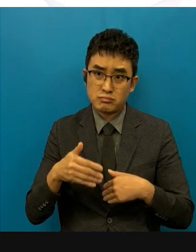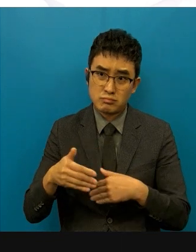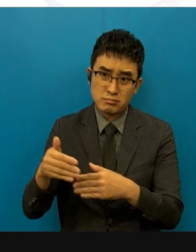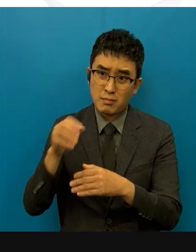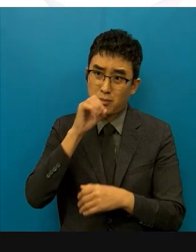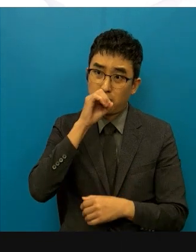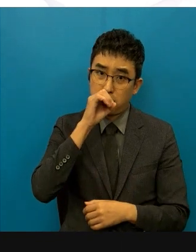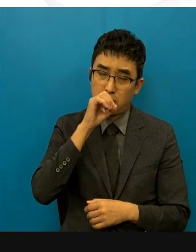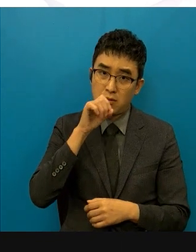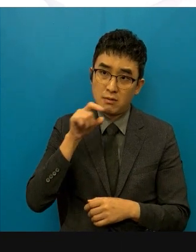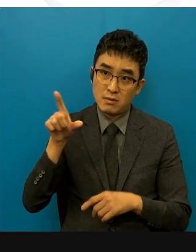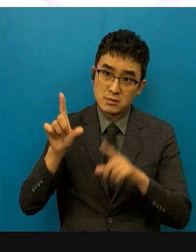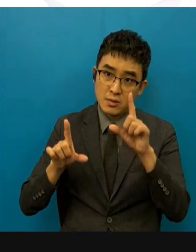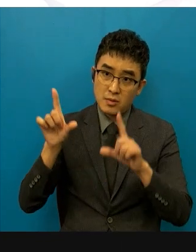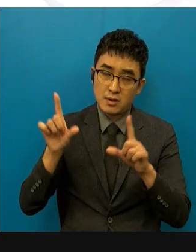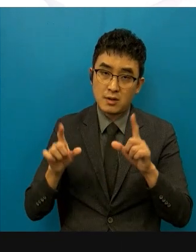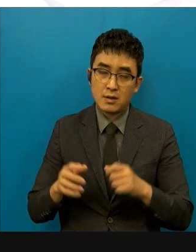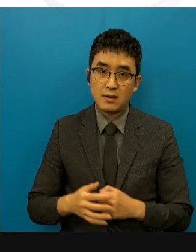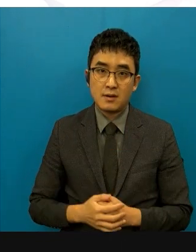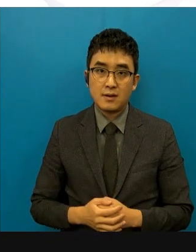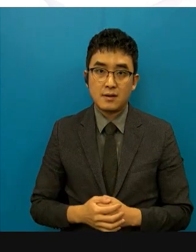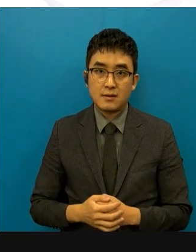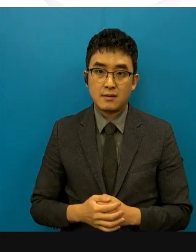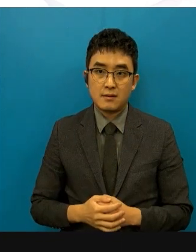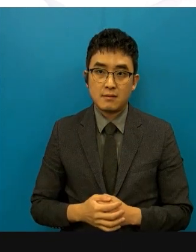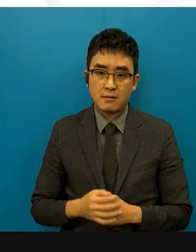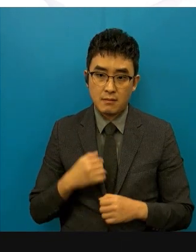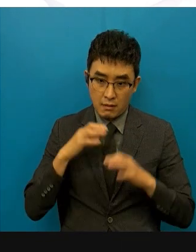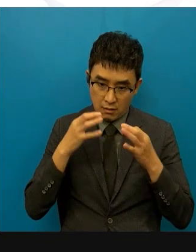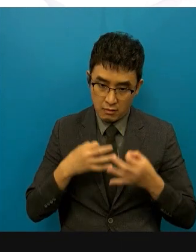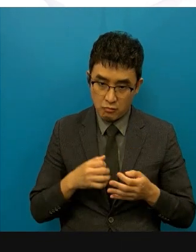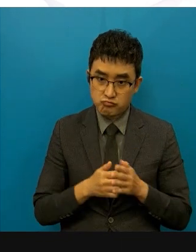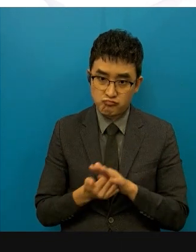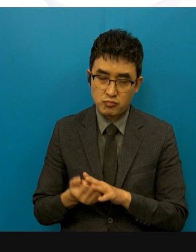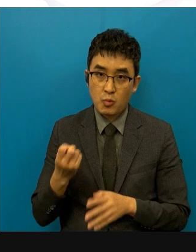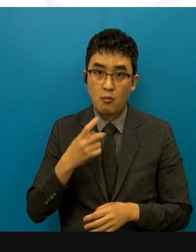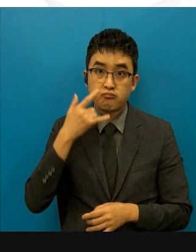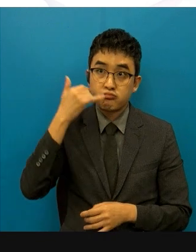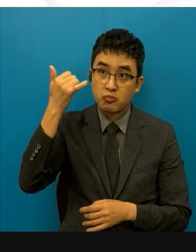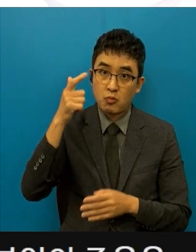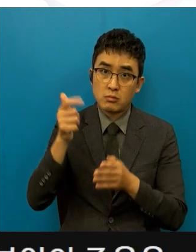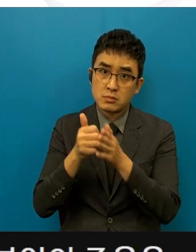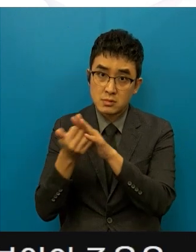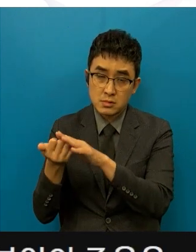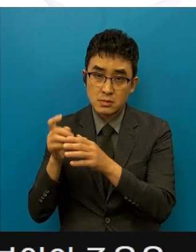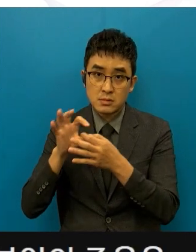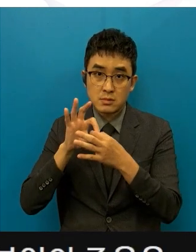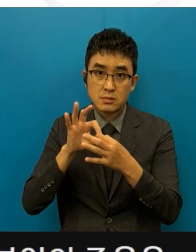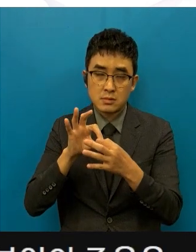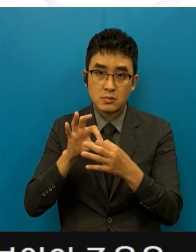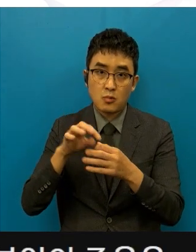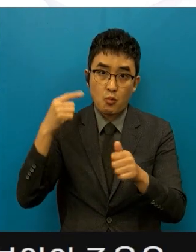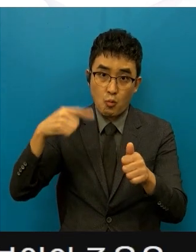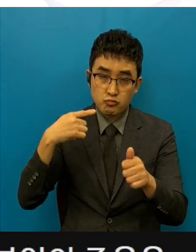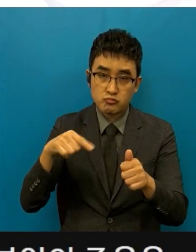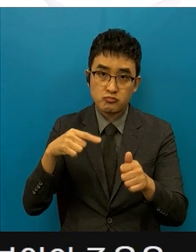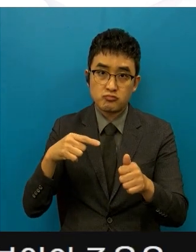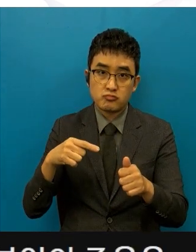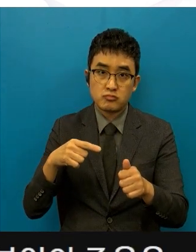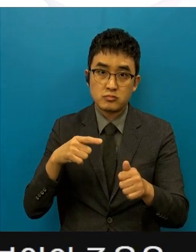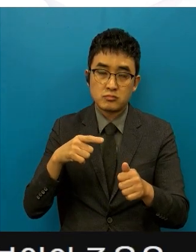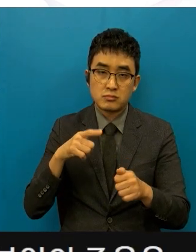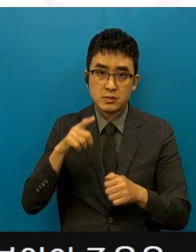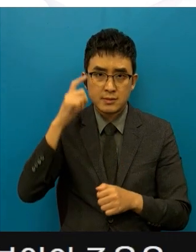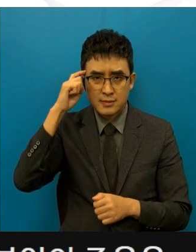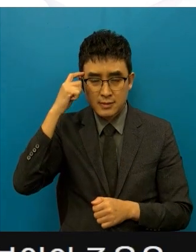promoted, almost non-existent in school education, including